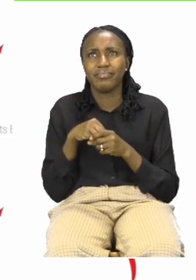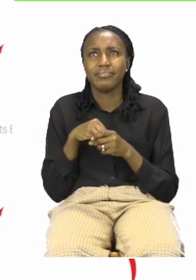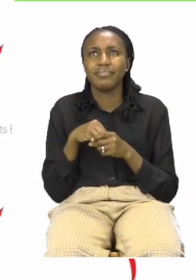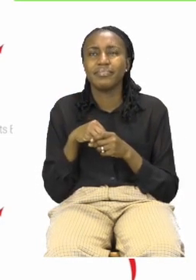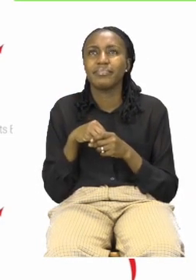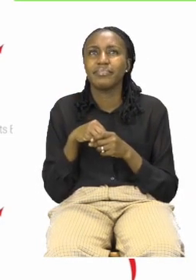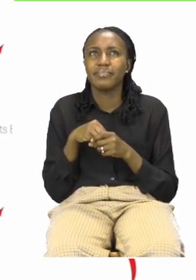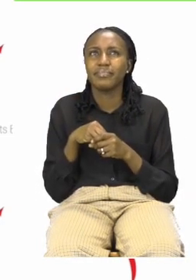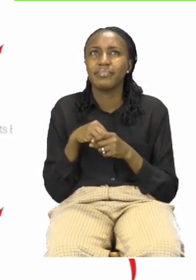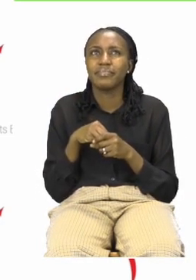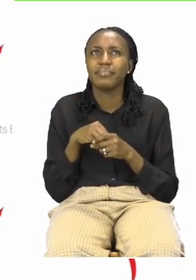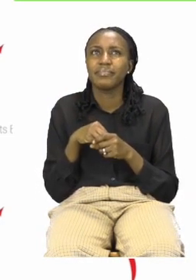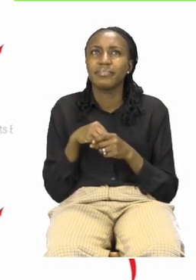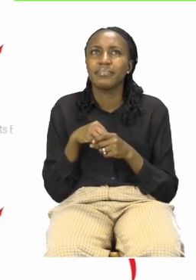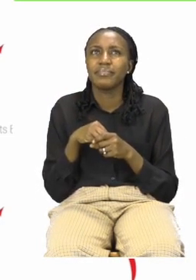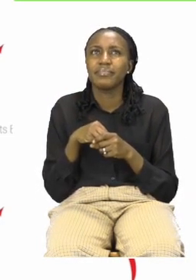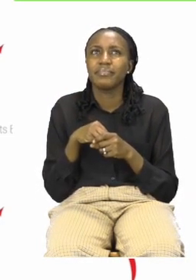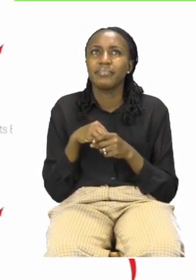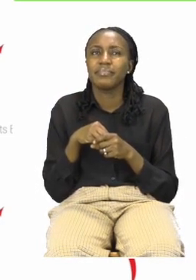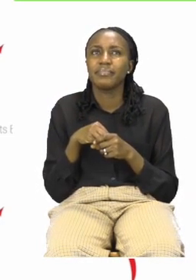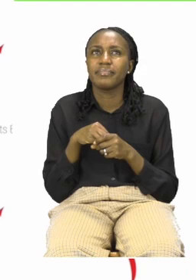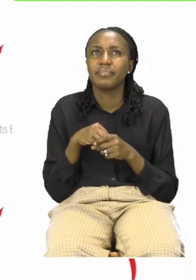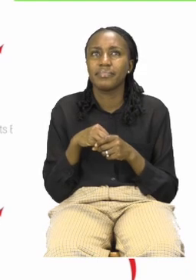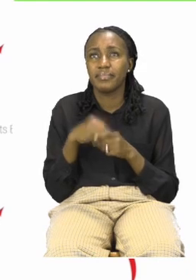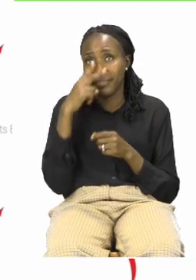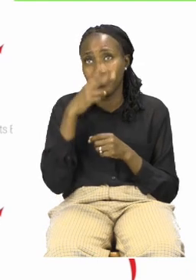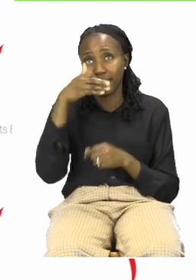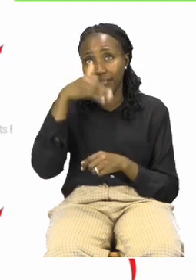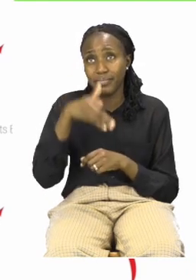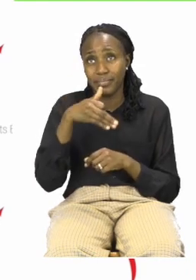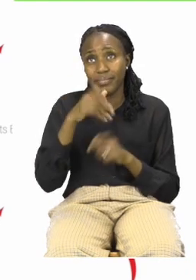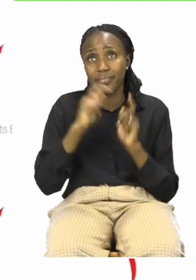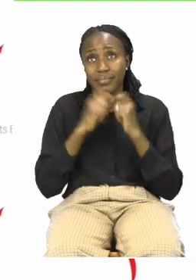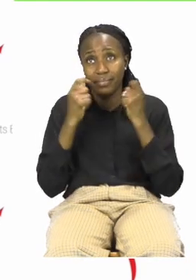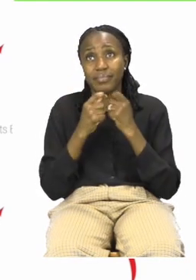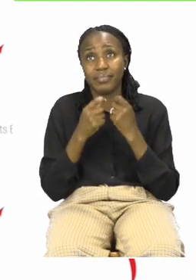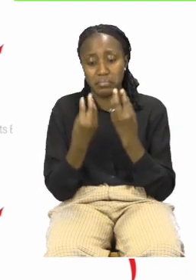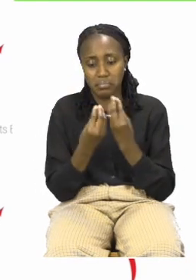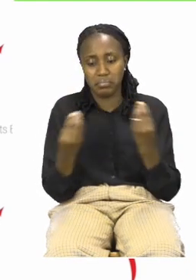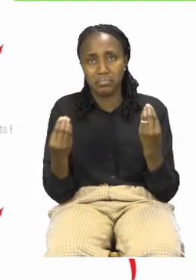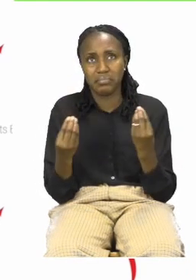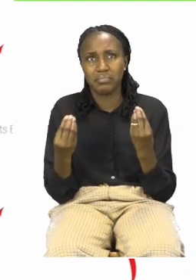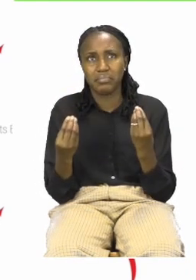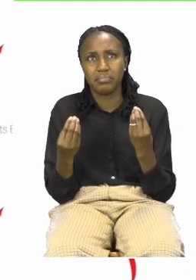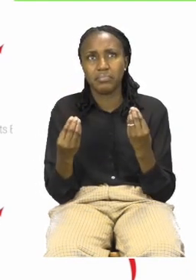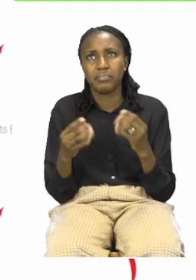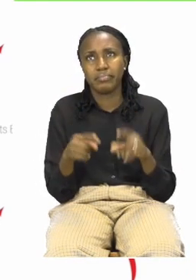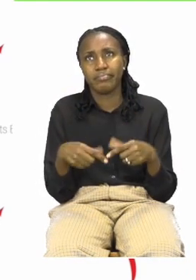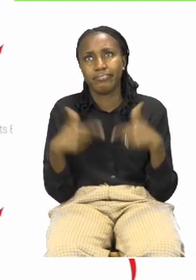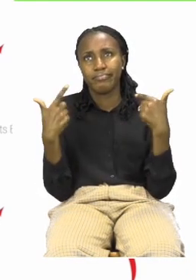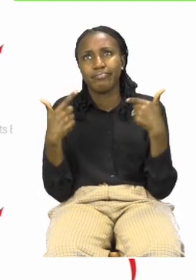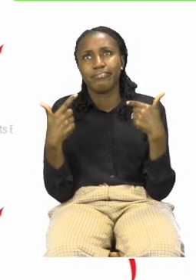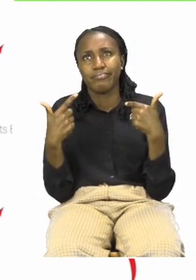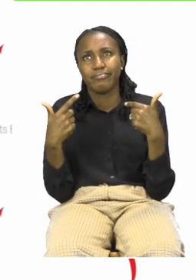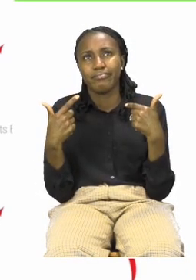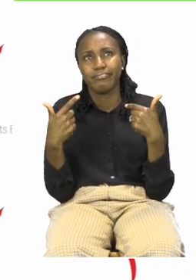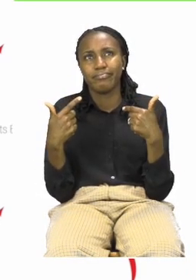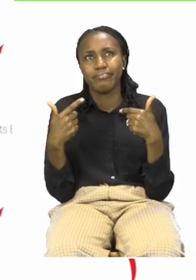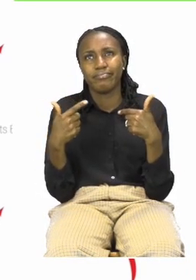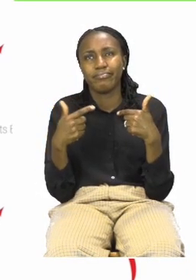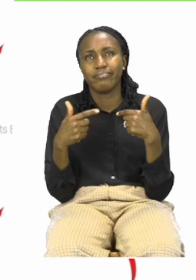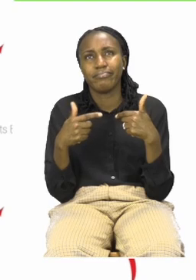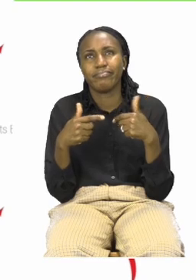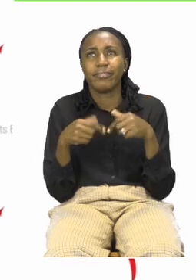at the Namibia junior team that would have competed last year in